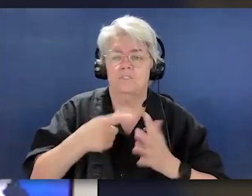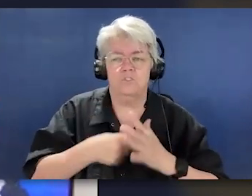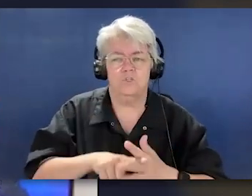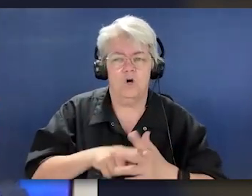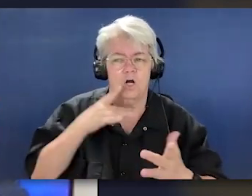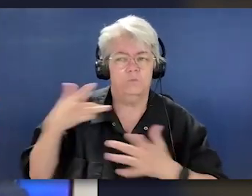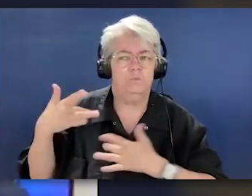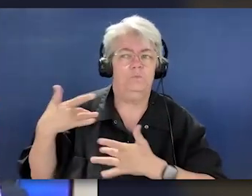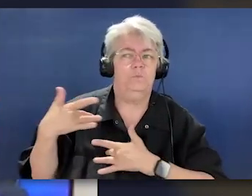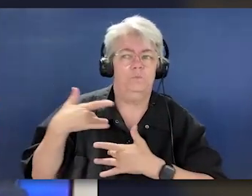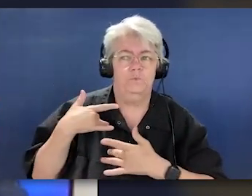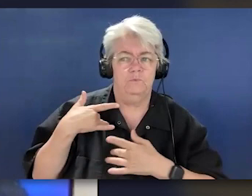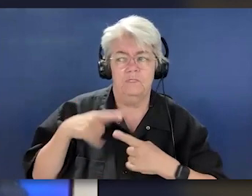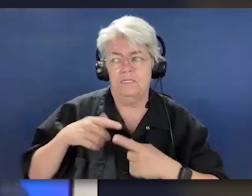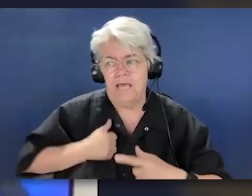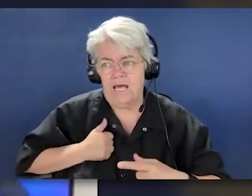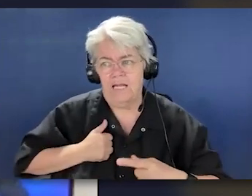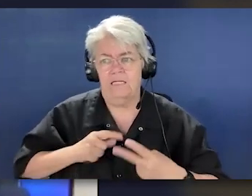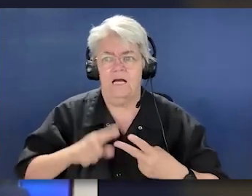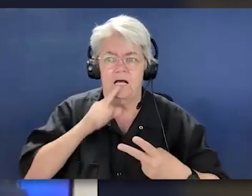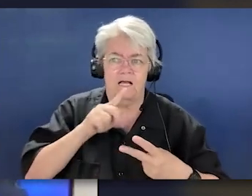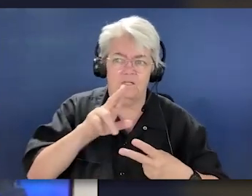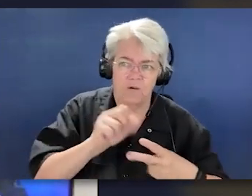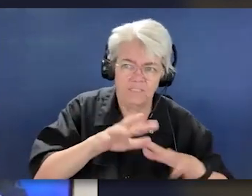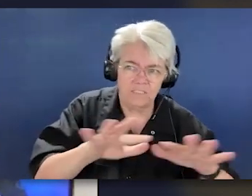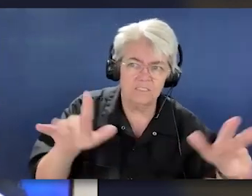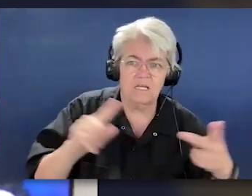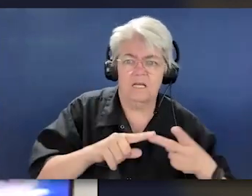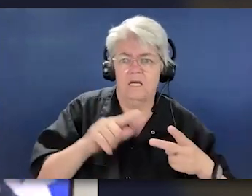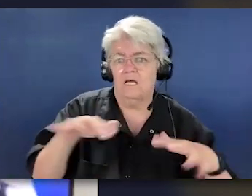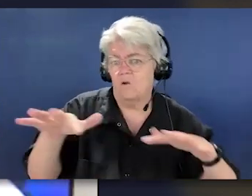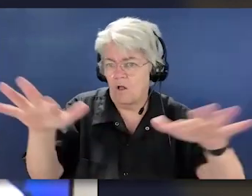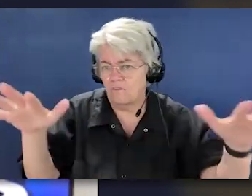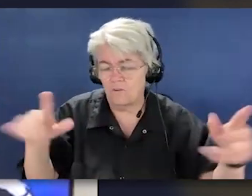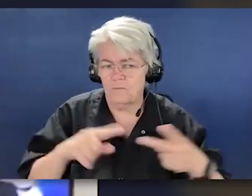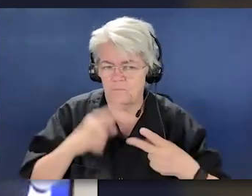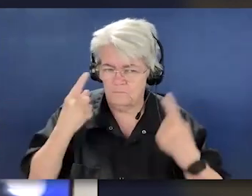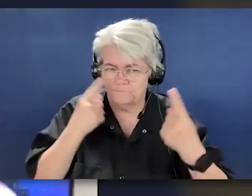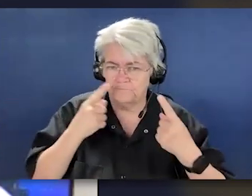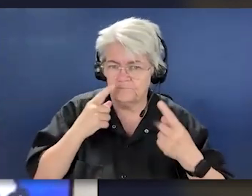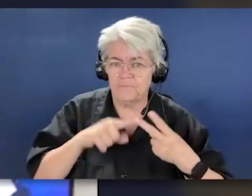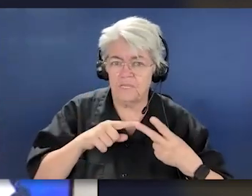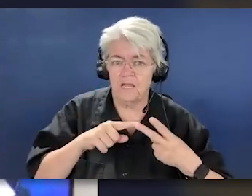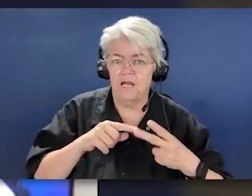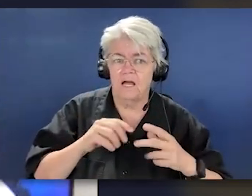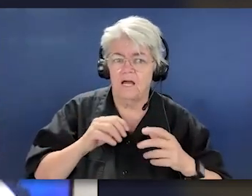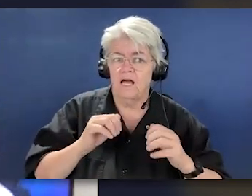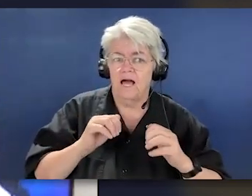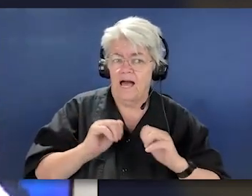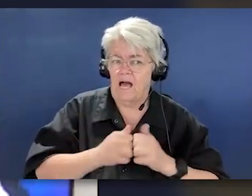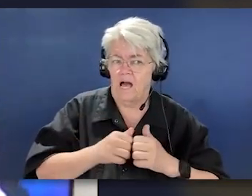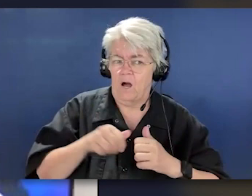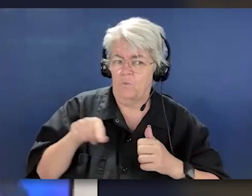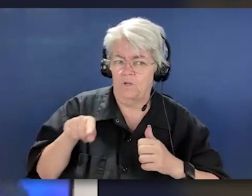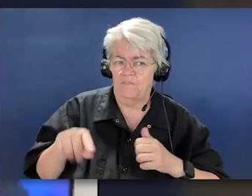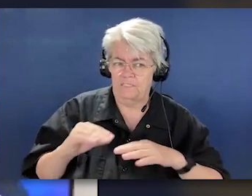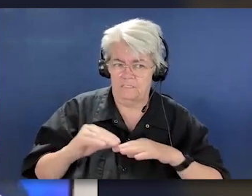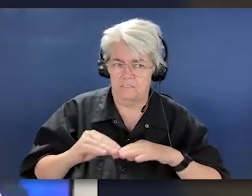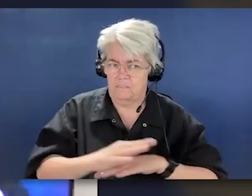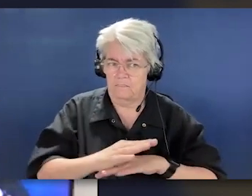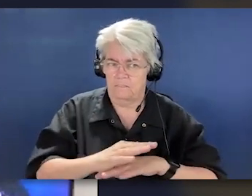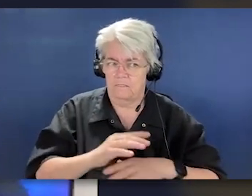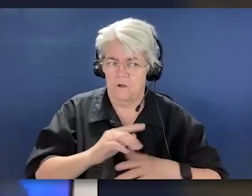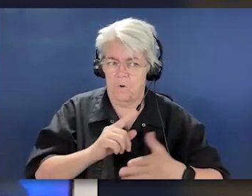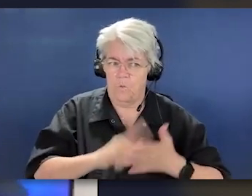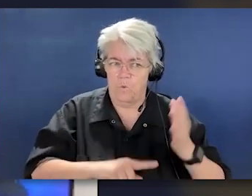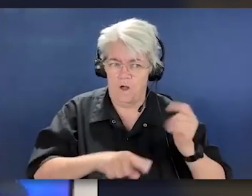Canada and other parts of the world, driven mainly by questions about the potential disruptive effects of the technology on learning,